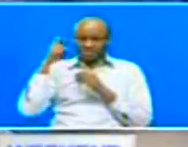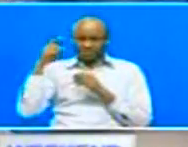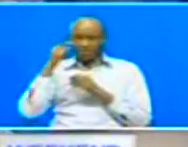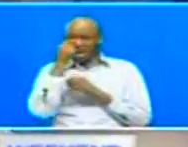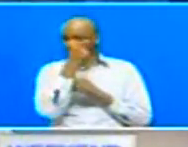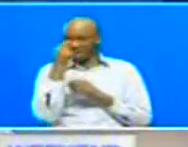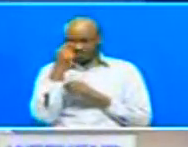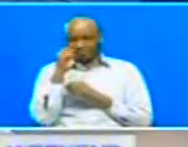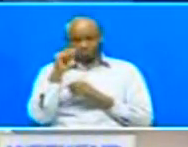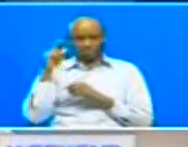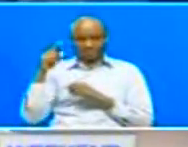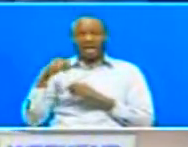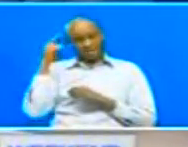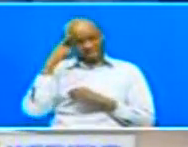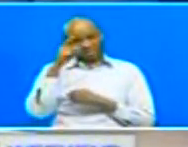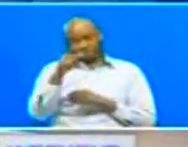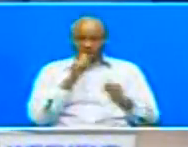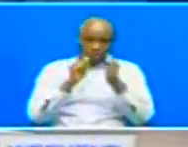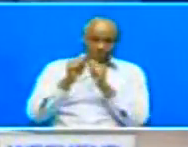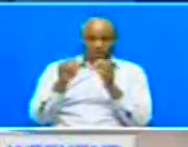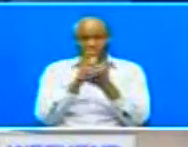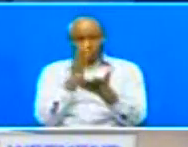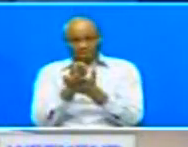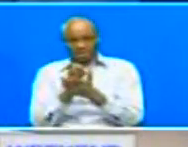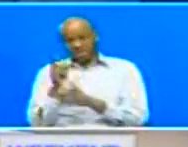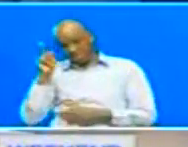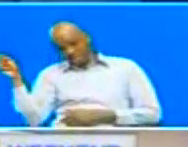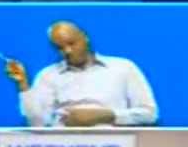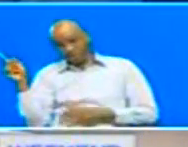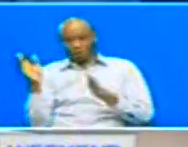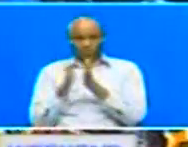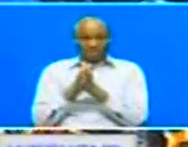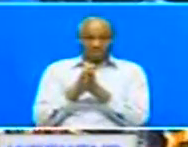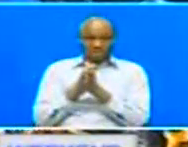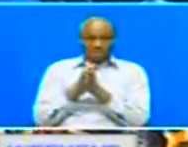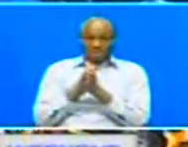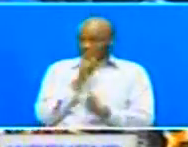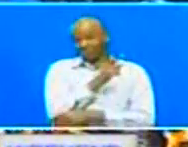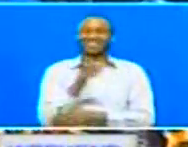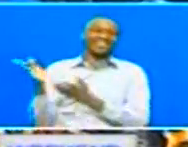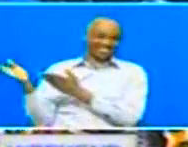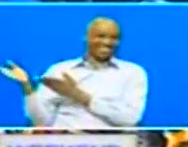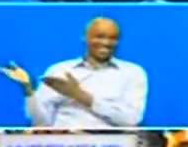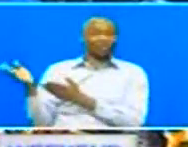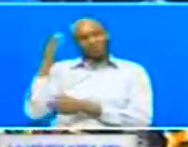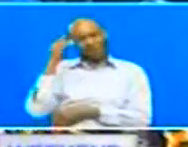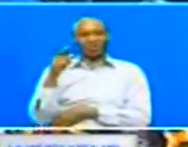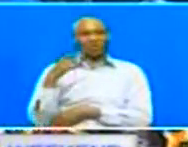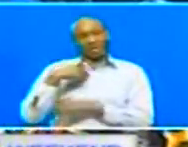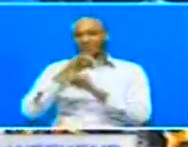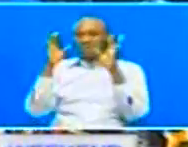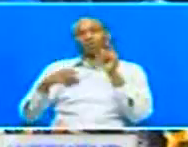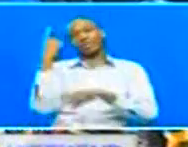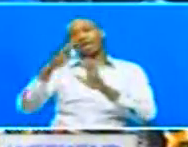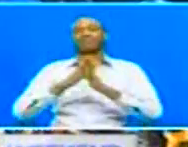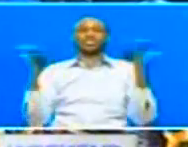Okay. To be honest, it was actually a contest between him and this guy. And you can see why we have a clear